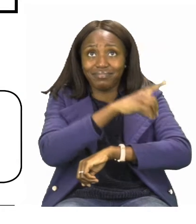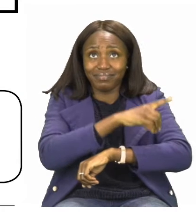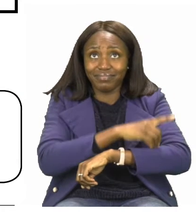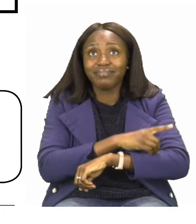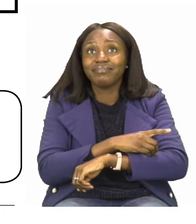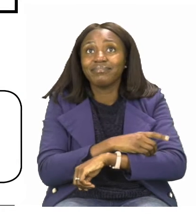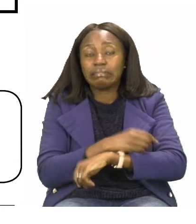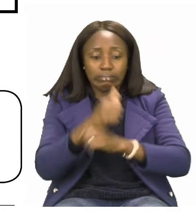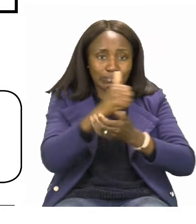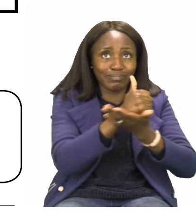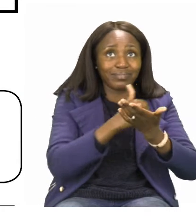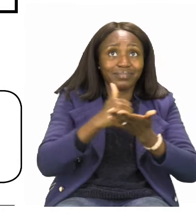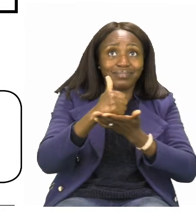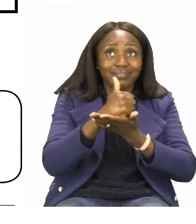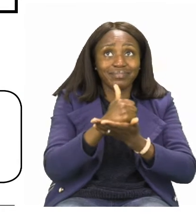every day,